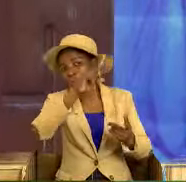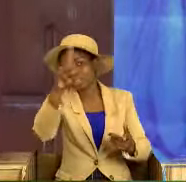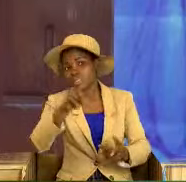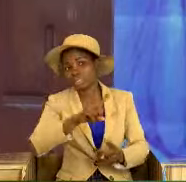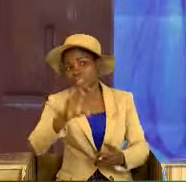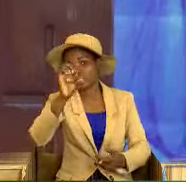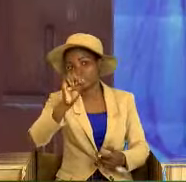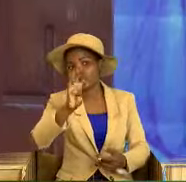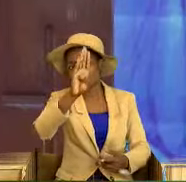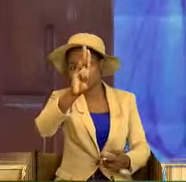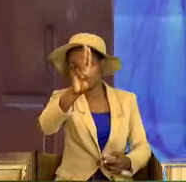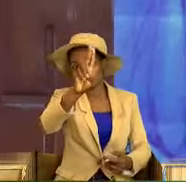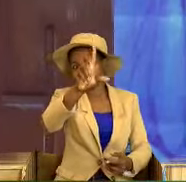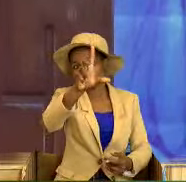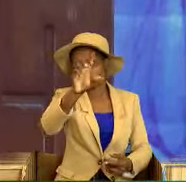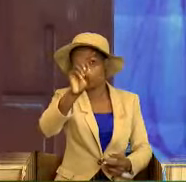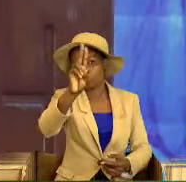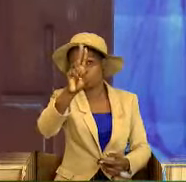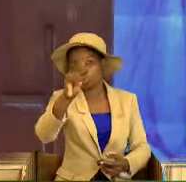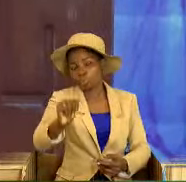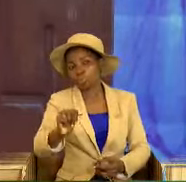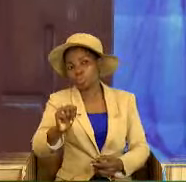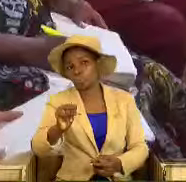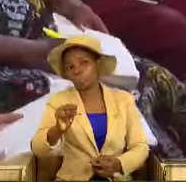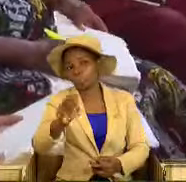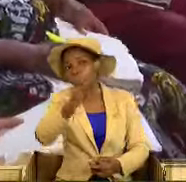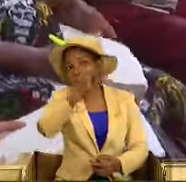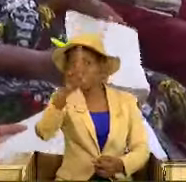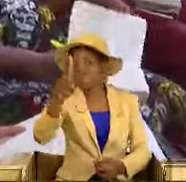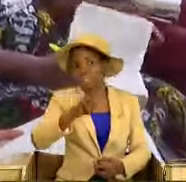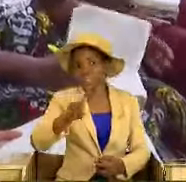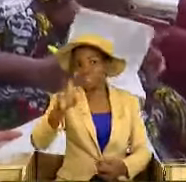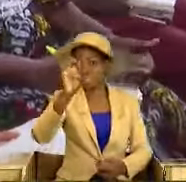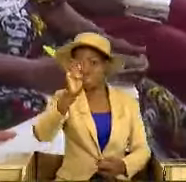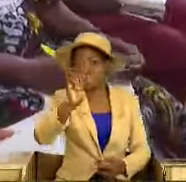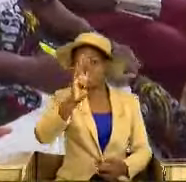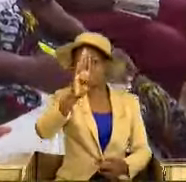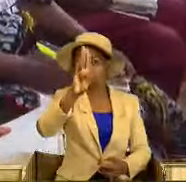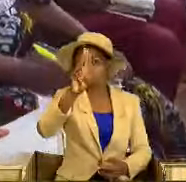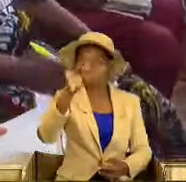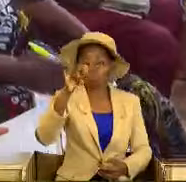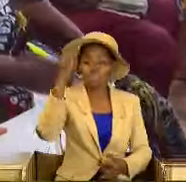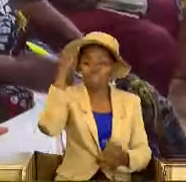zebon Zebulon was the sixth and last child of Leah